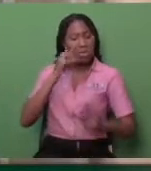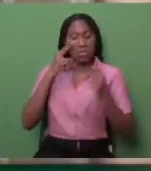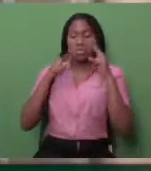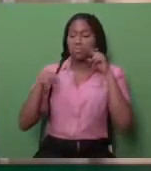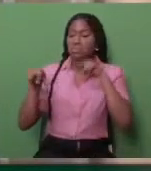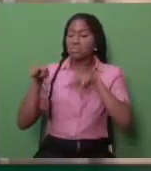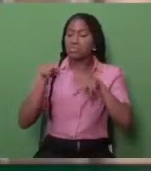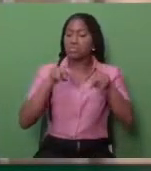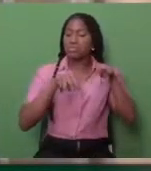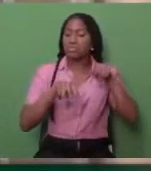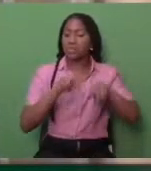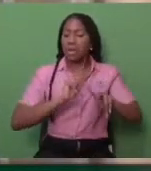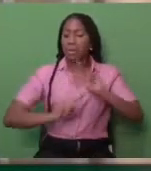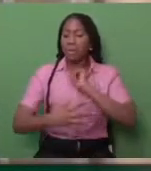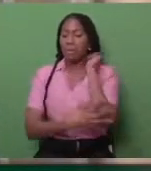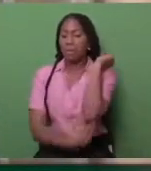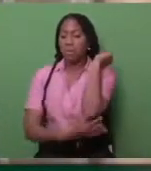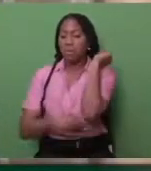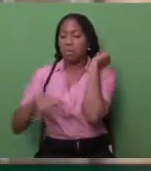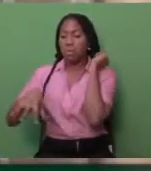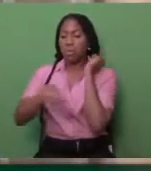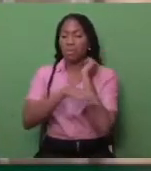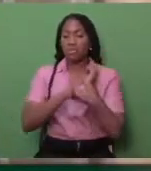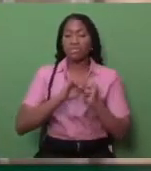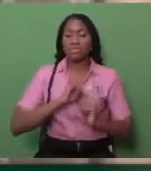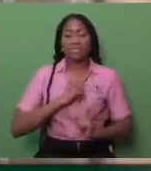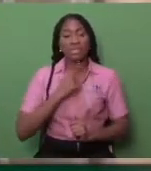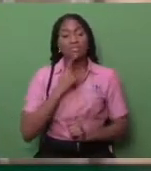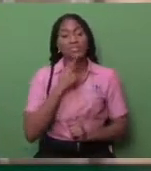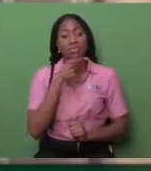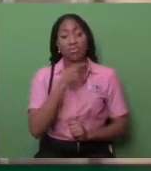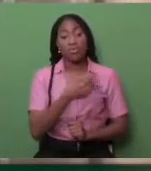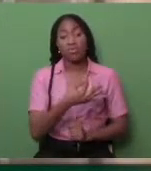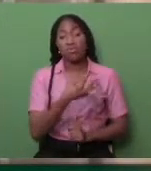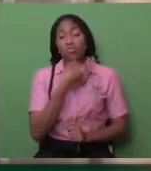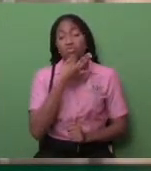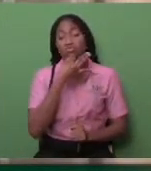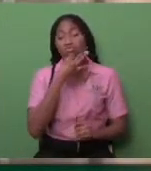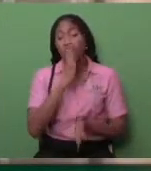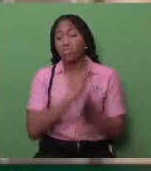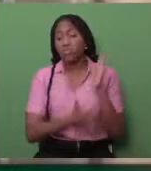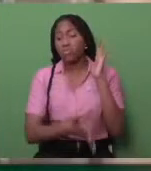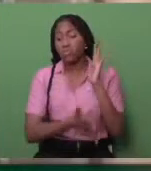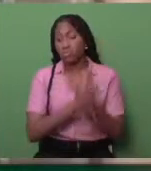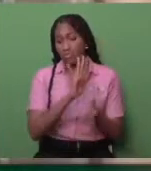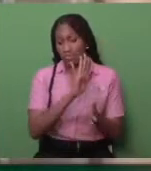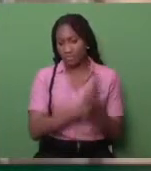people are begging for food, I say your days are numbered.